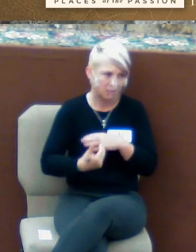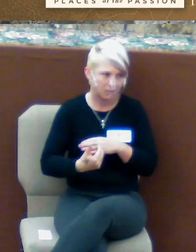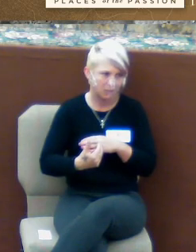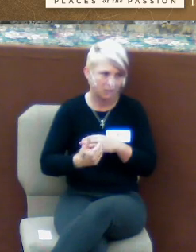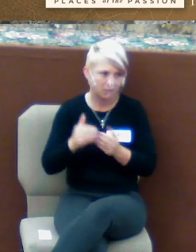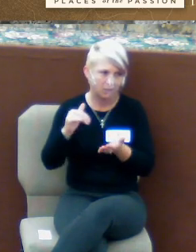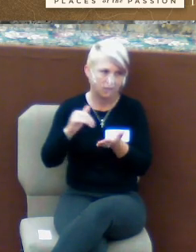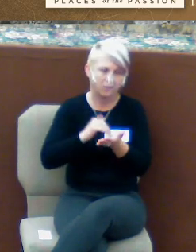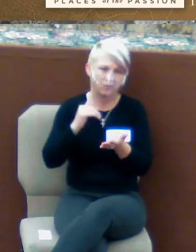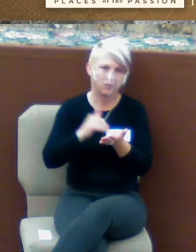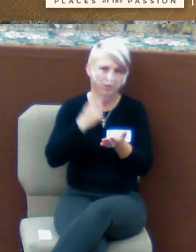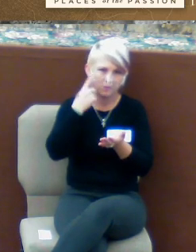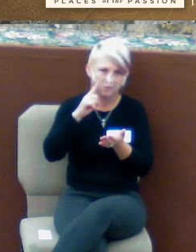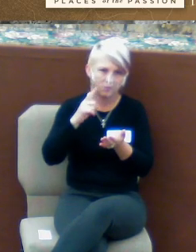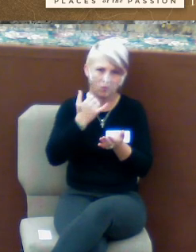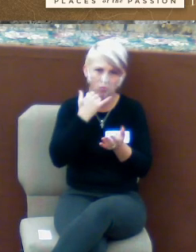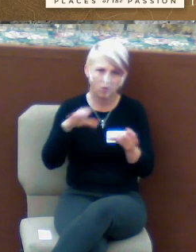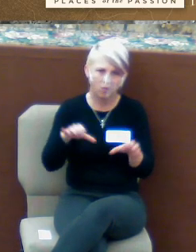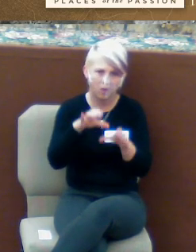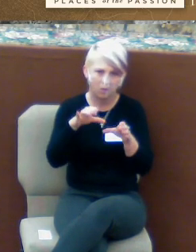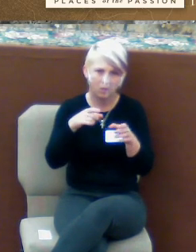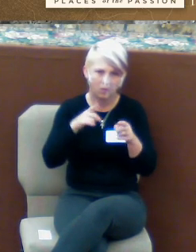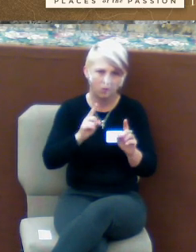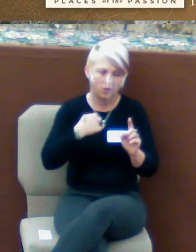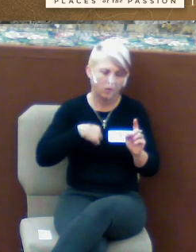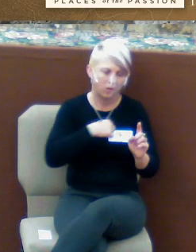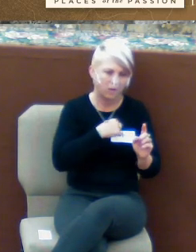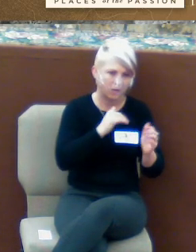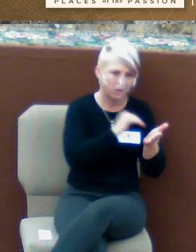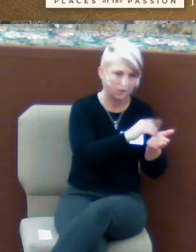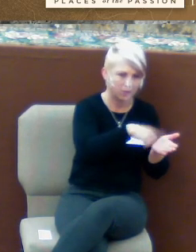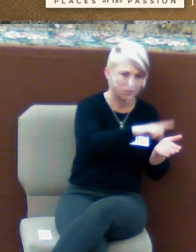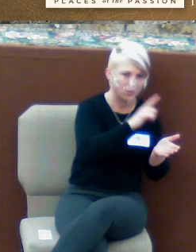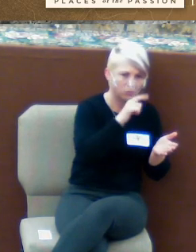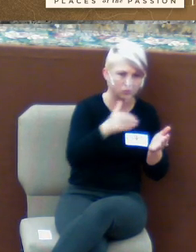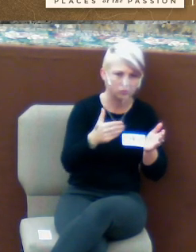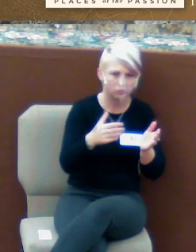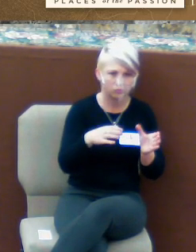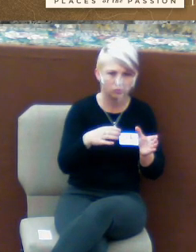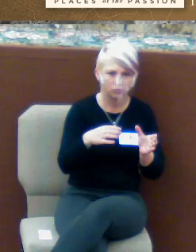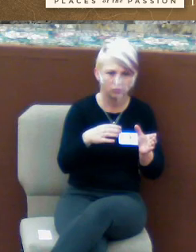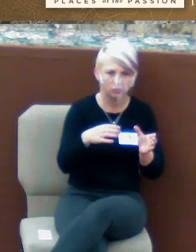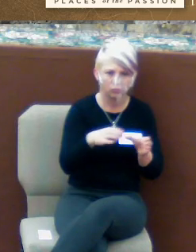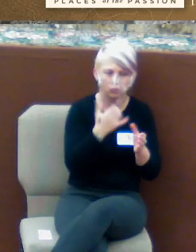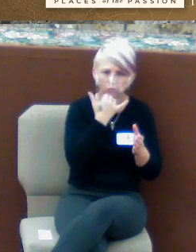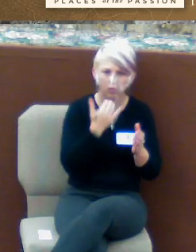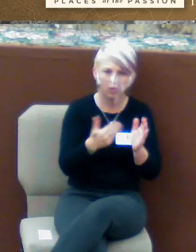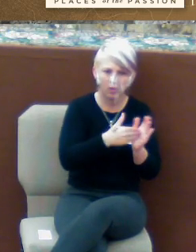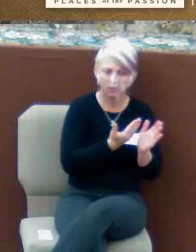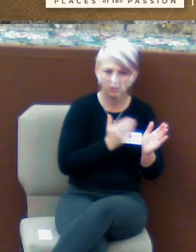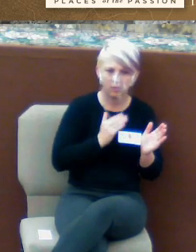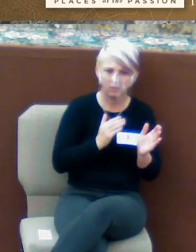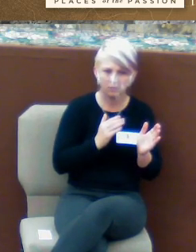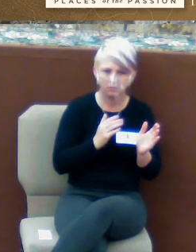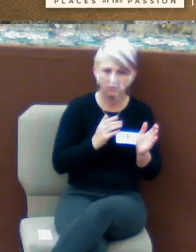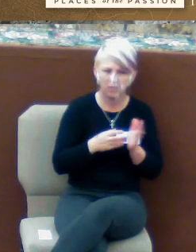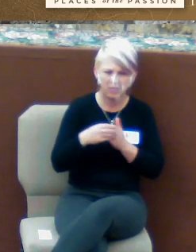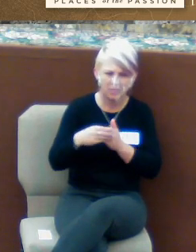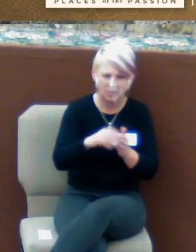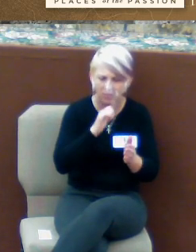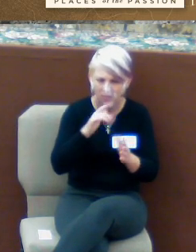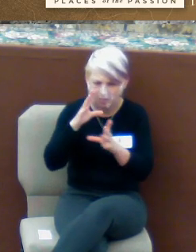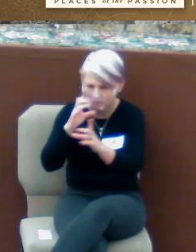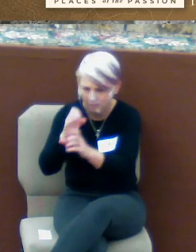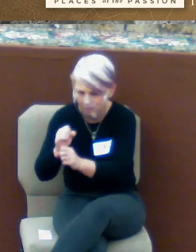daily bread, and forgive us our trespasses, as we forgive those who trespass against us. And lead